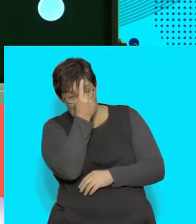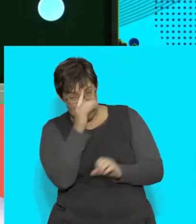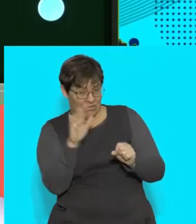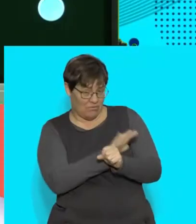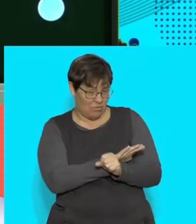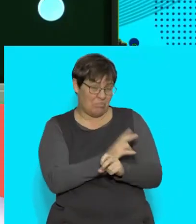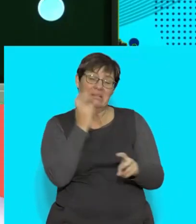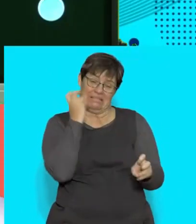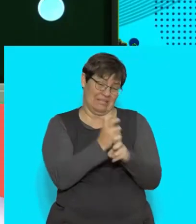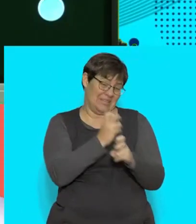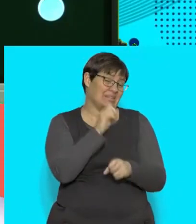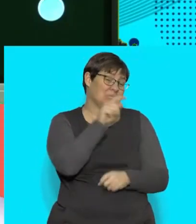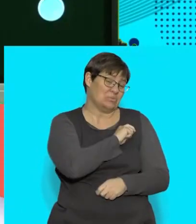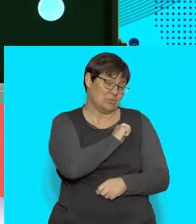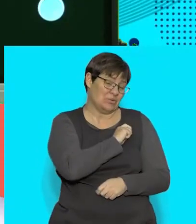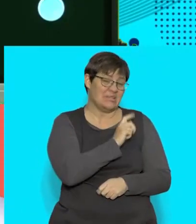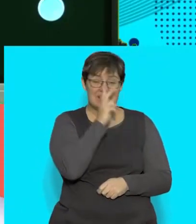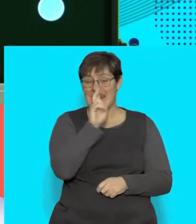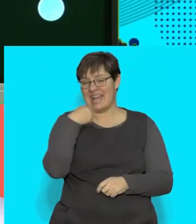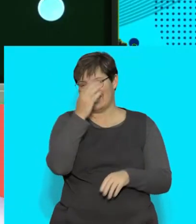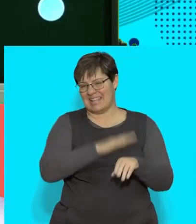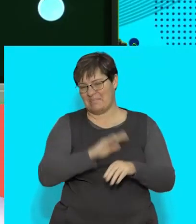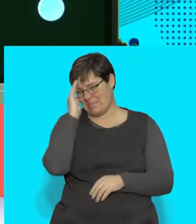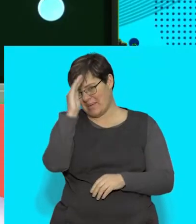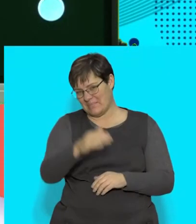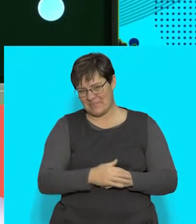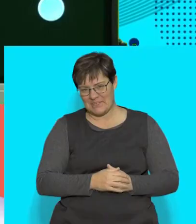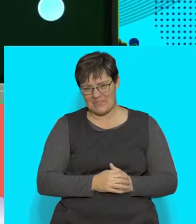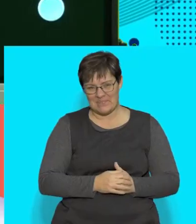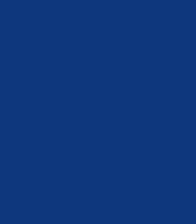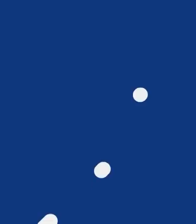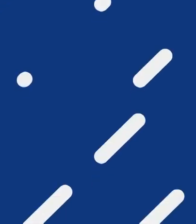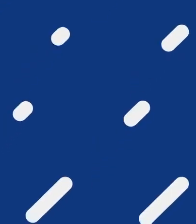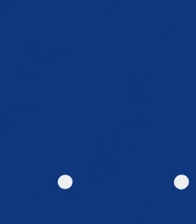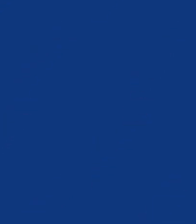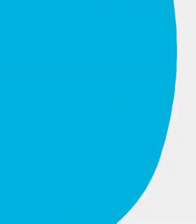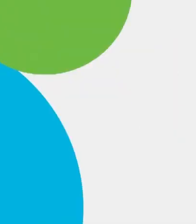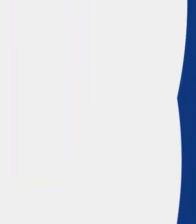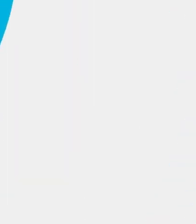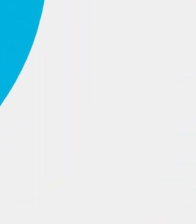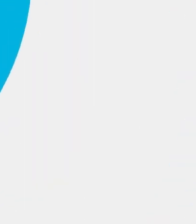understood this. It is a difficult section. Until next time, cheerio, bye.